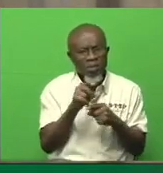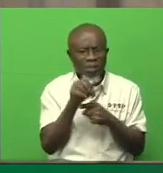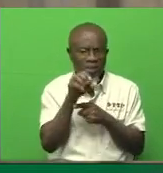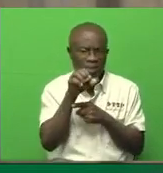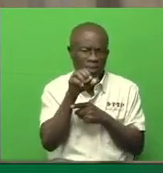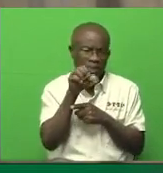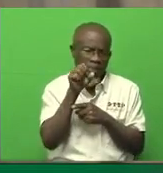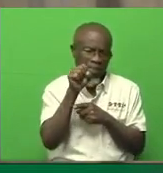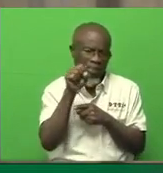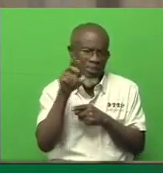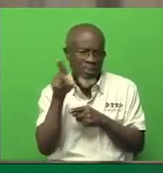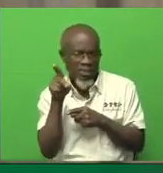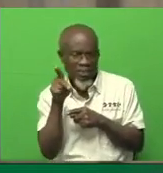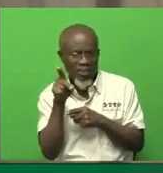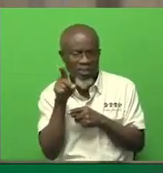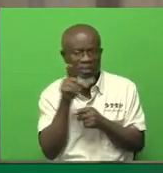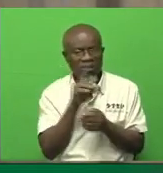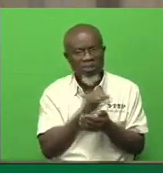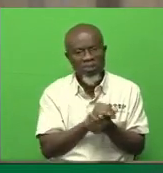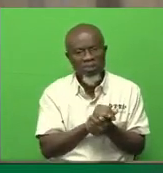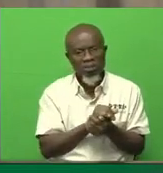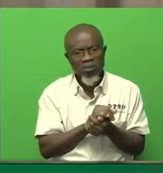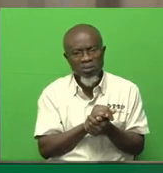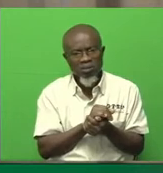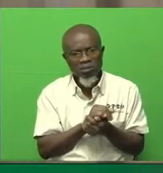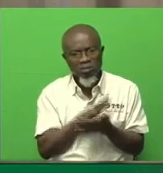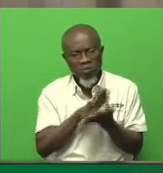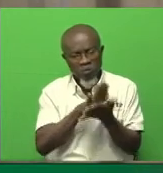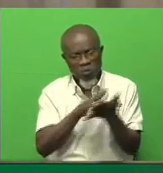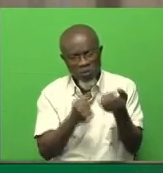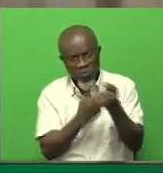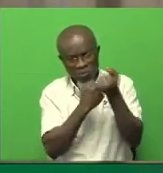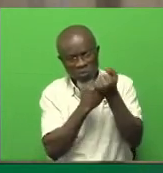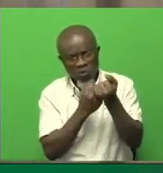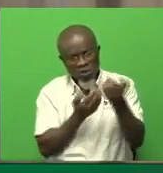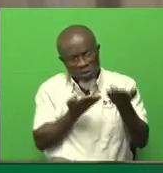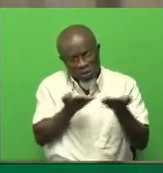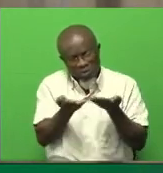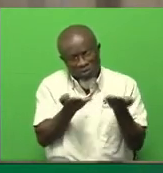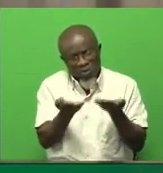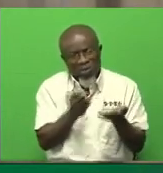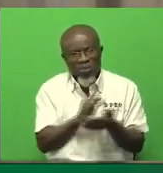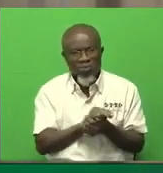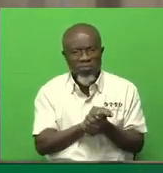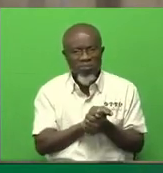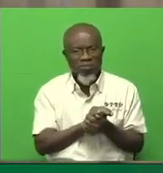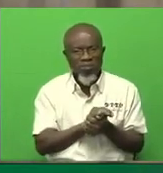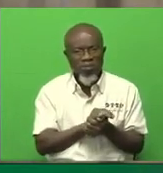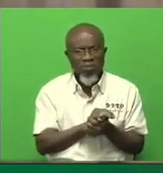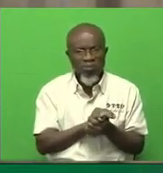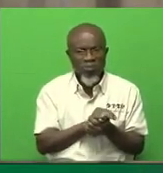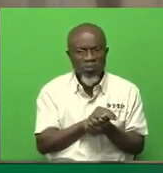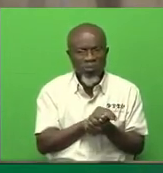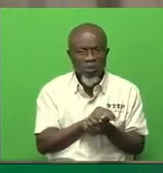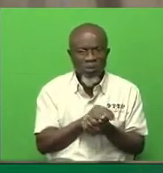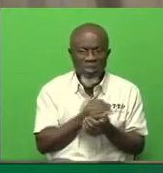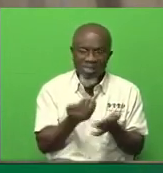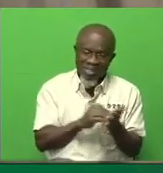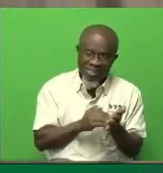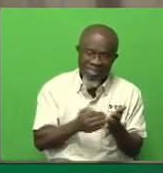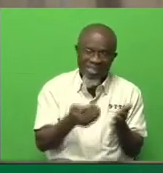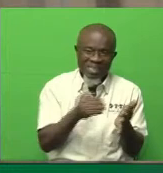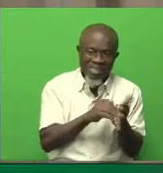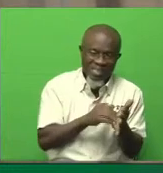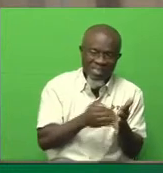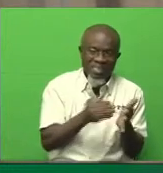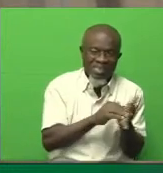Services time and time again every budget when they're looking for money for God knows what they cut any